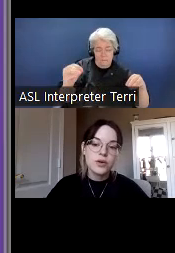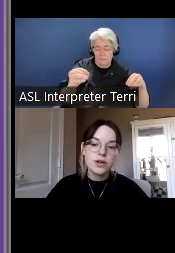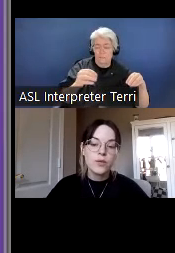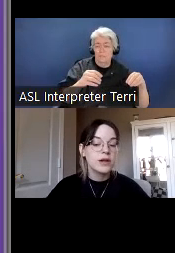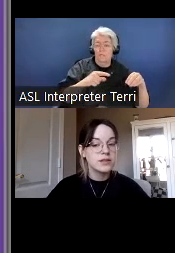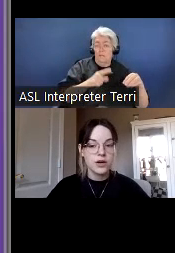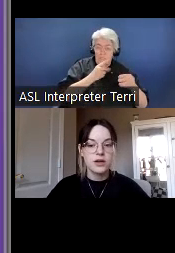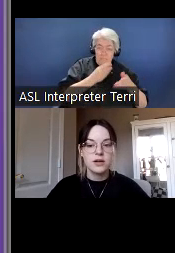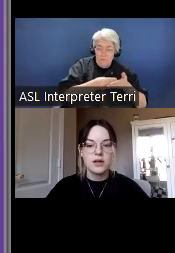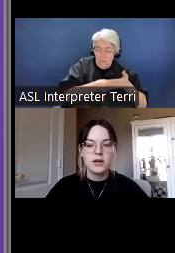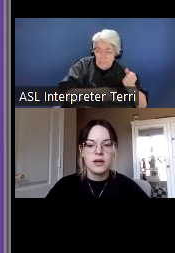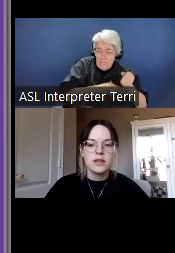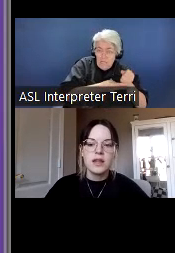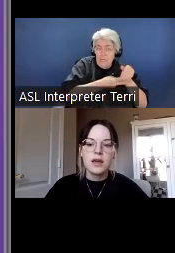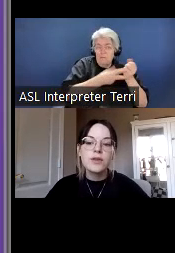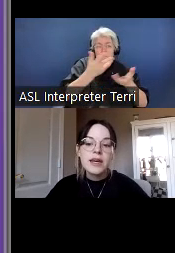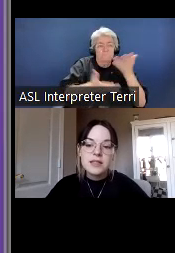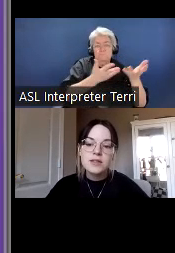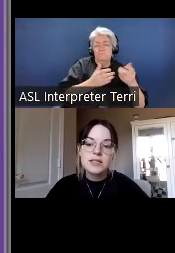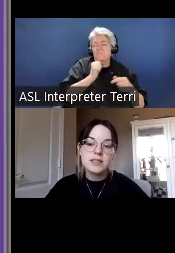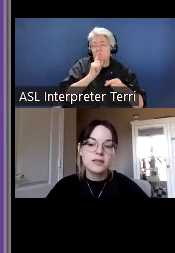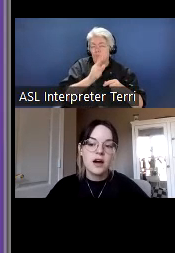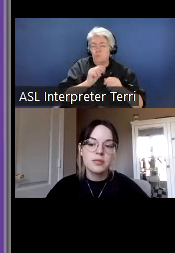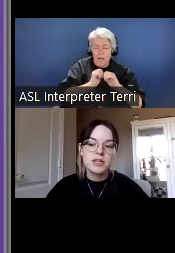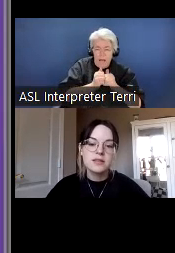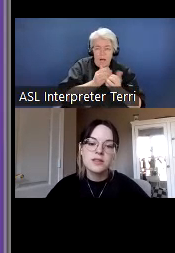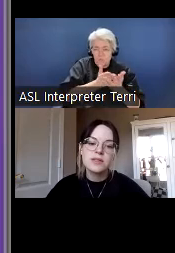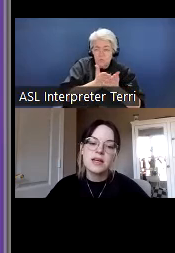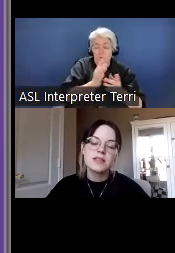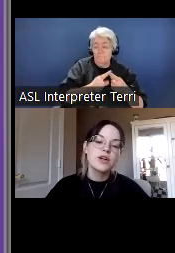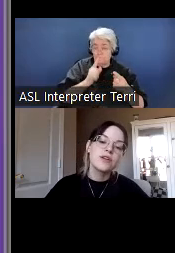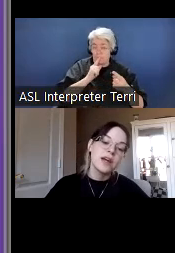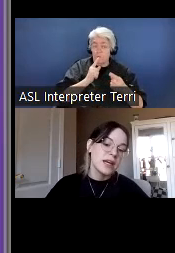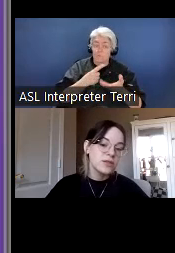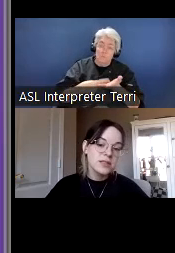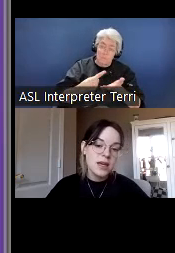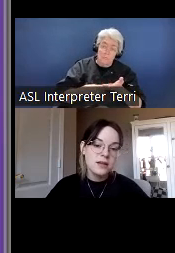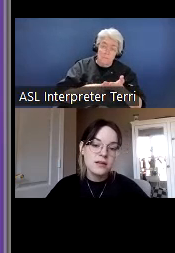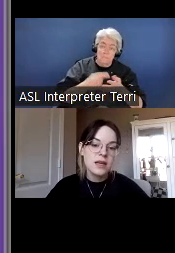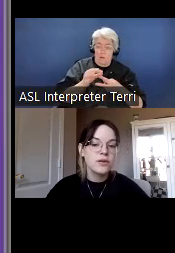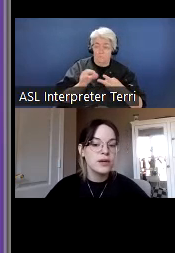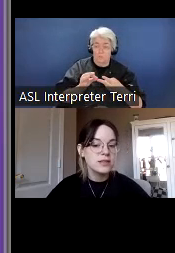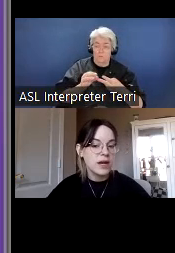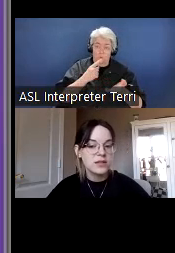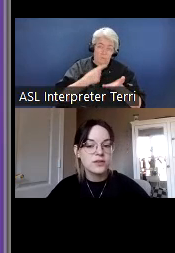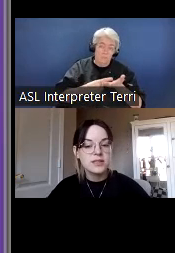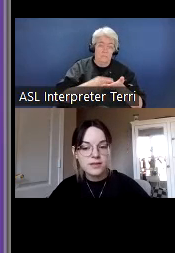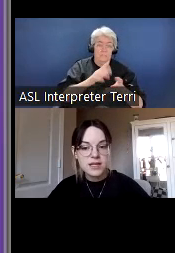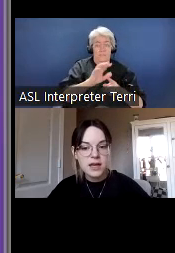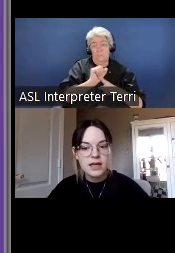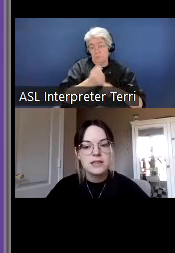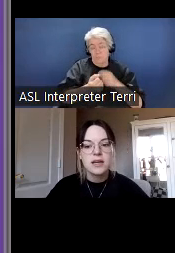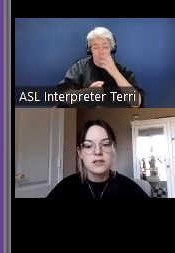are unsure where to start. They would like to discuss options to assess their current financial state, increase